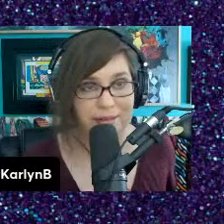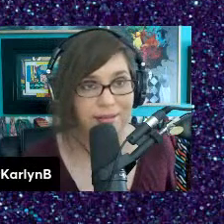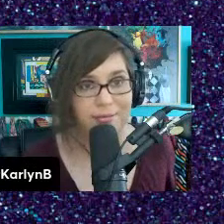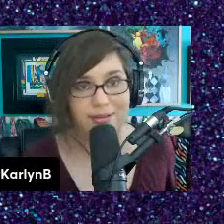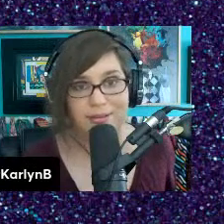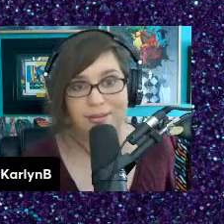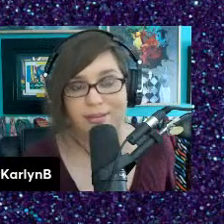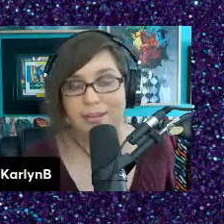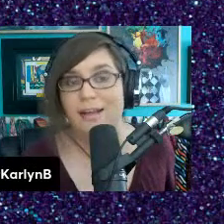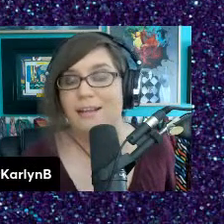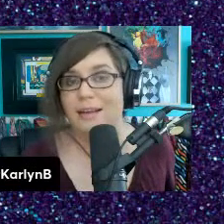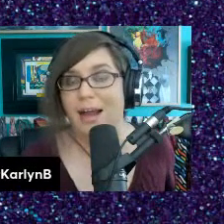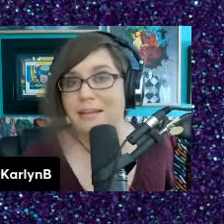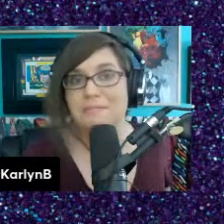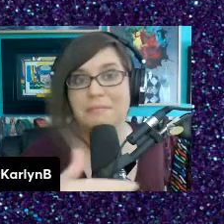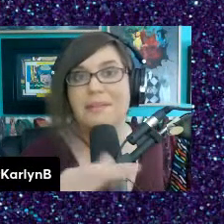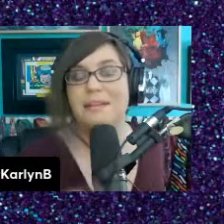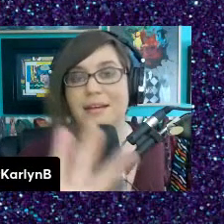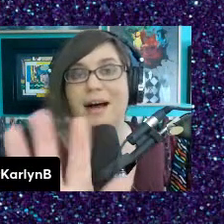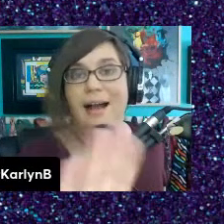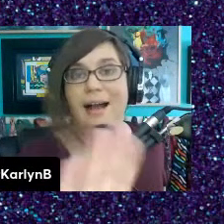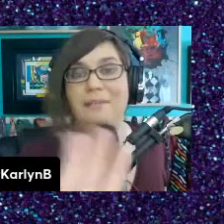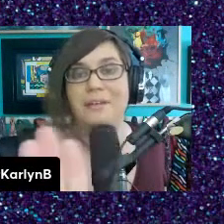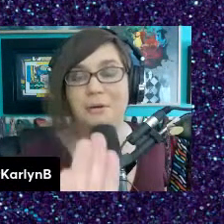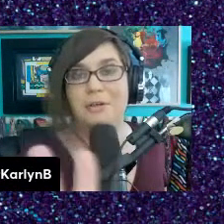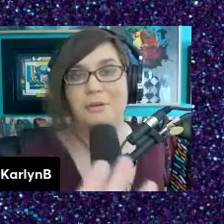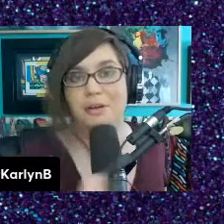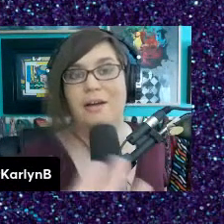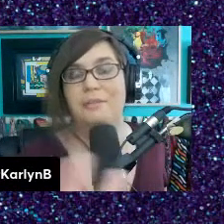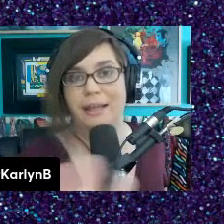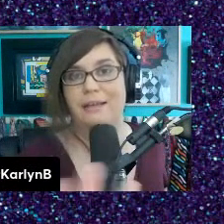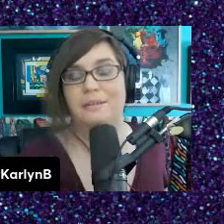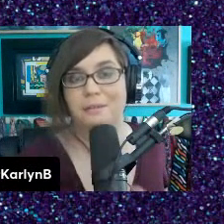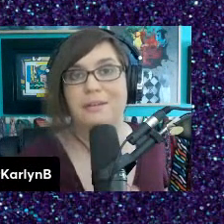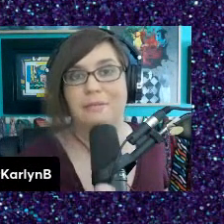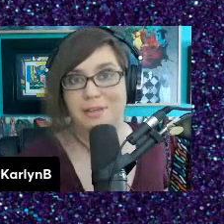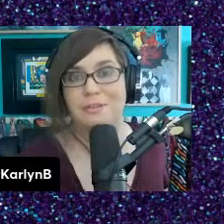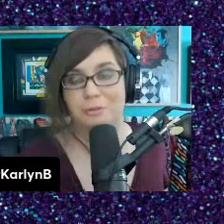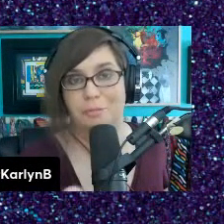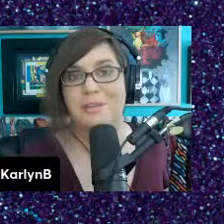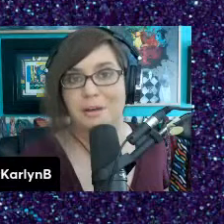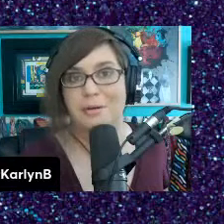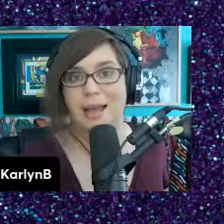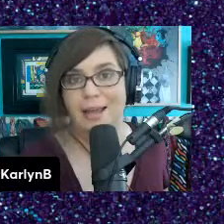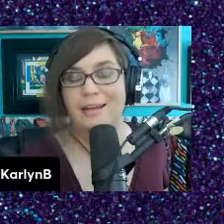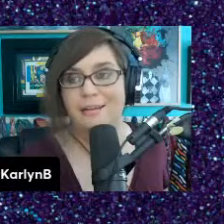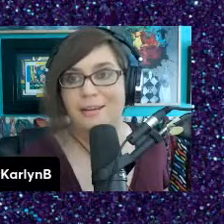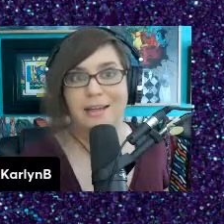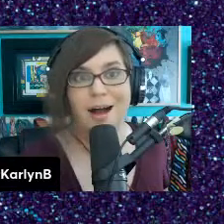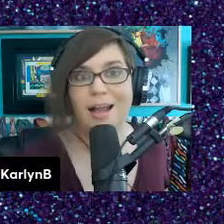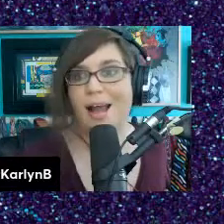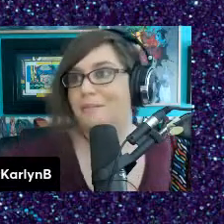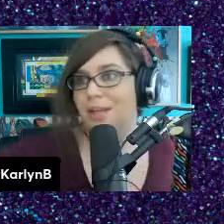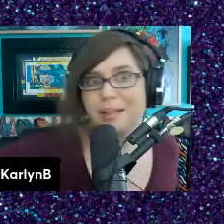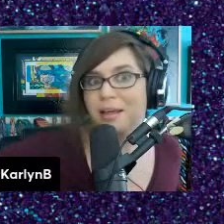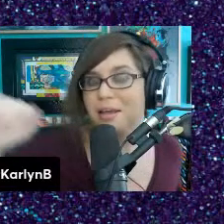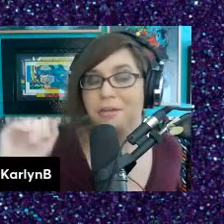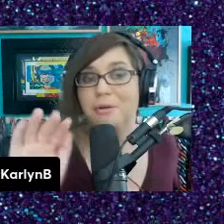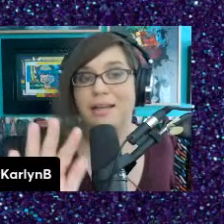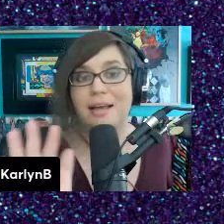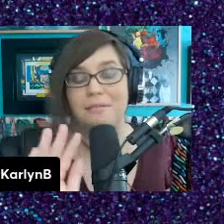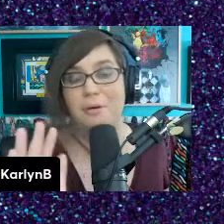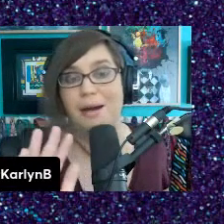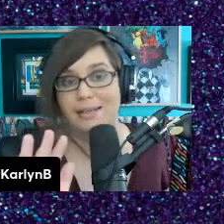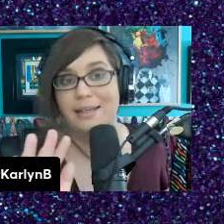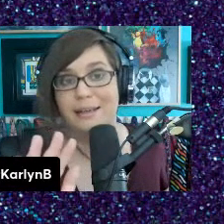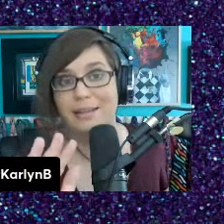Facebook account. I don't want any shit. Like I have to go into a lot of like leftist groups, okay? Like I have like you